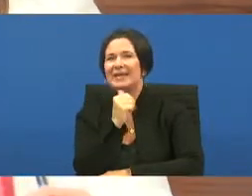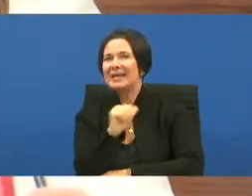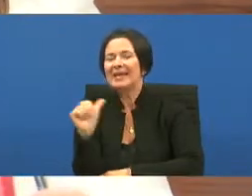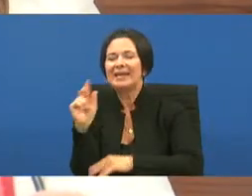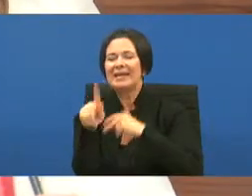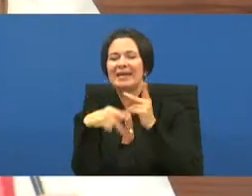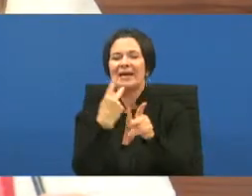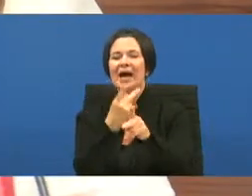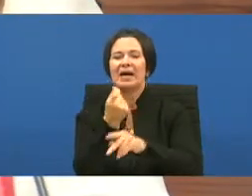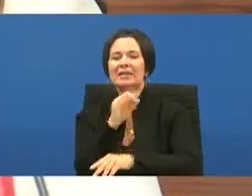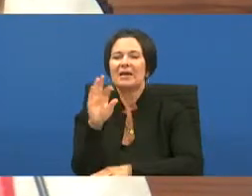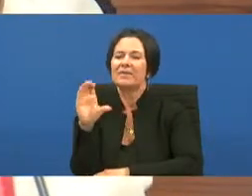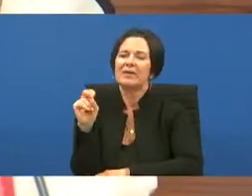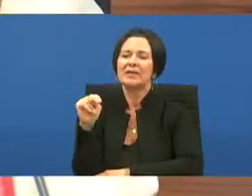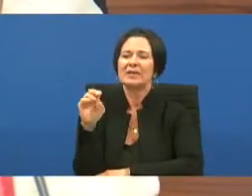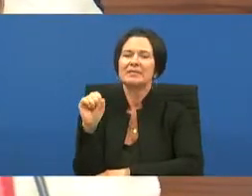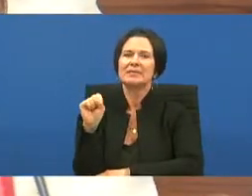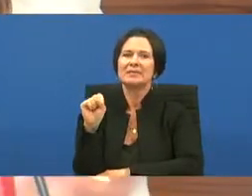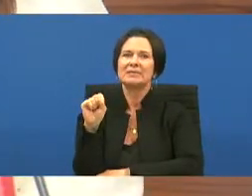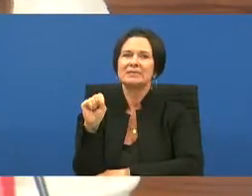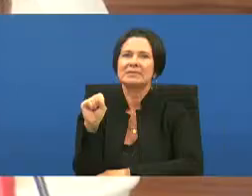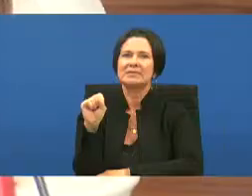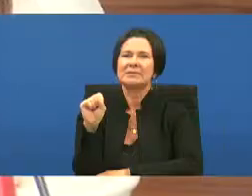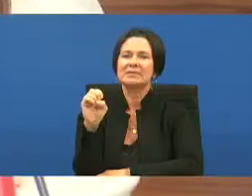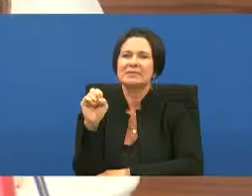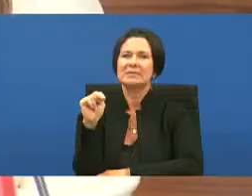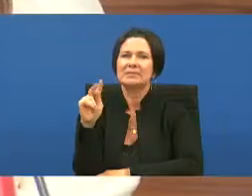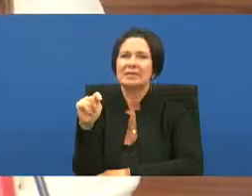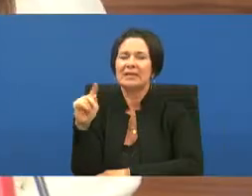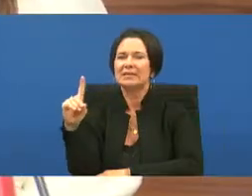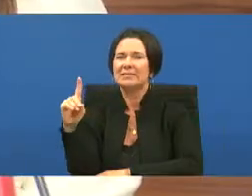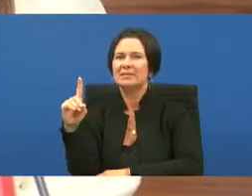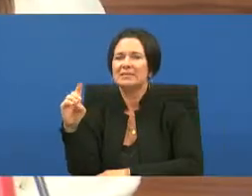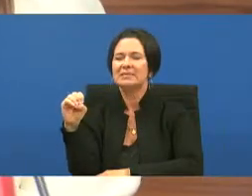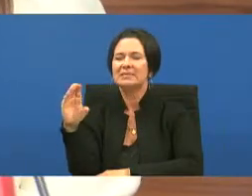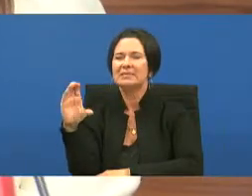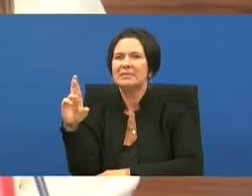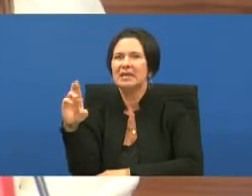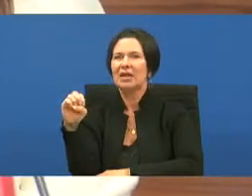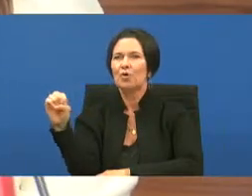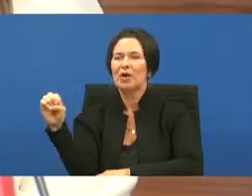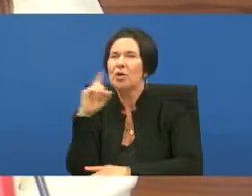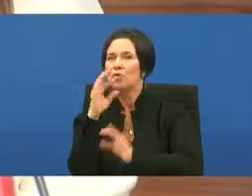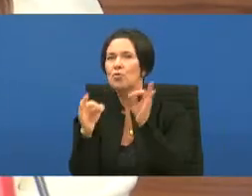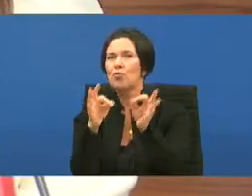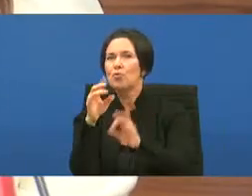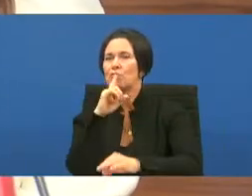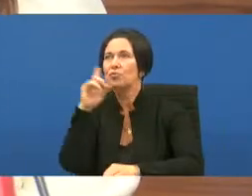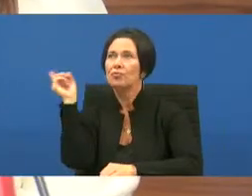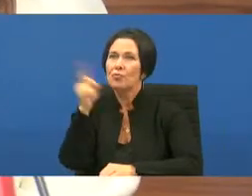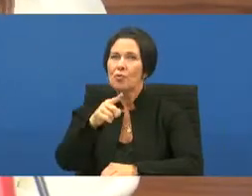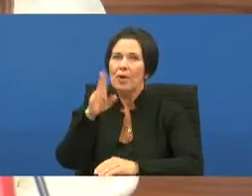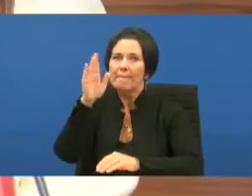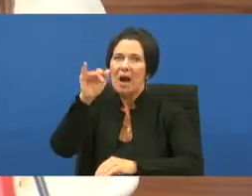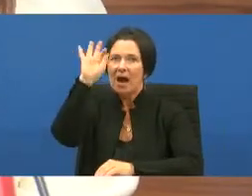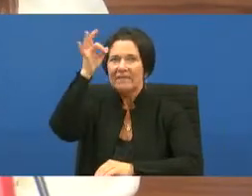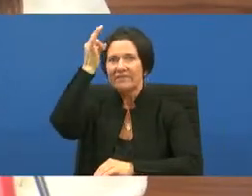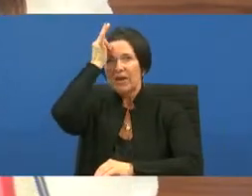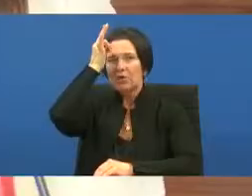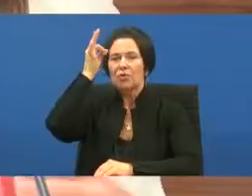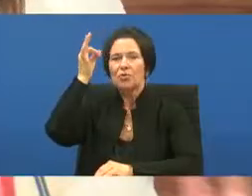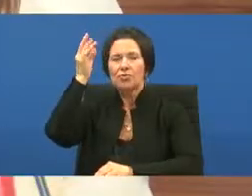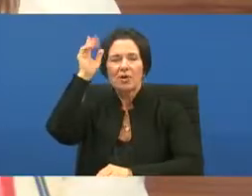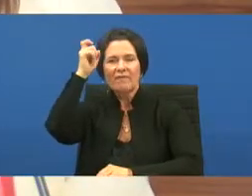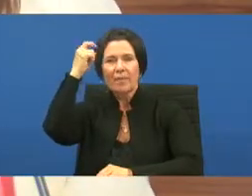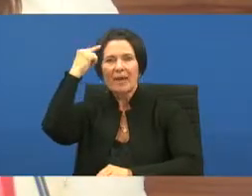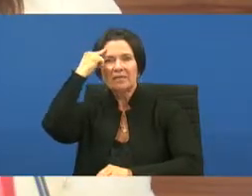action. today, or in the mayor's office just hadn't brought it to my office. Okay. I mean, it happens pretty quick. Sure, okay. And